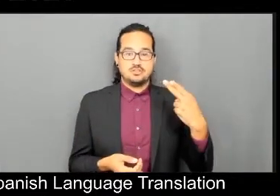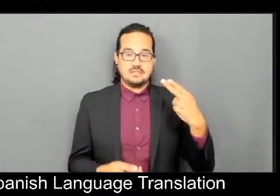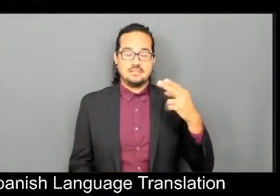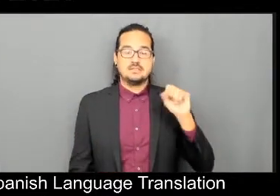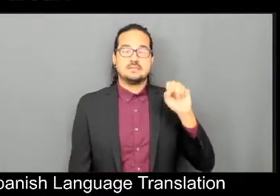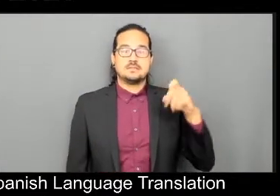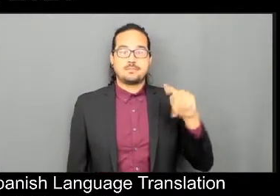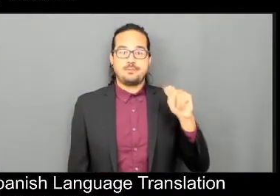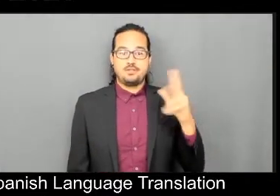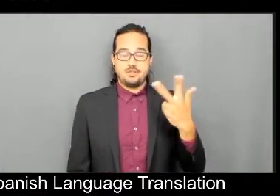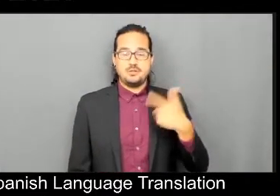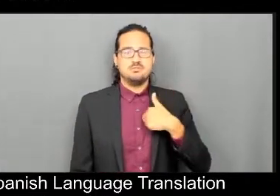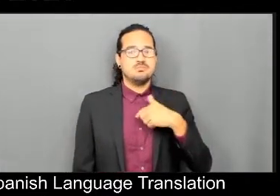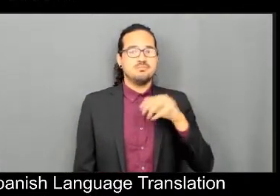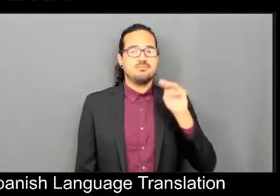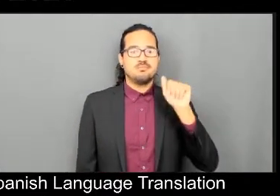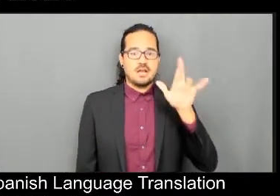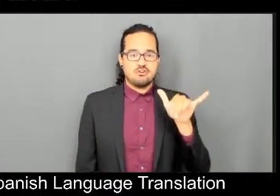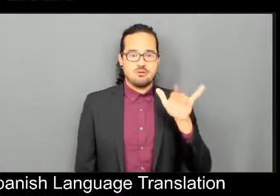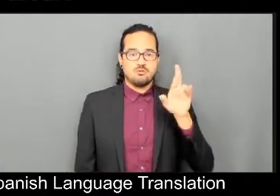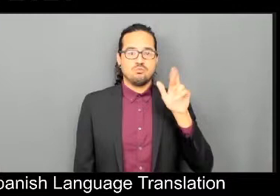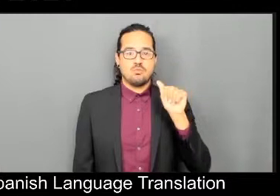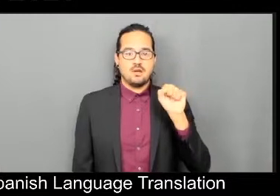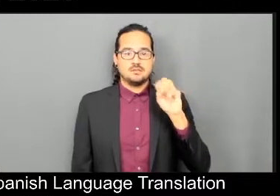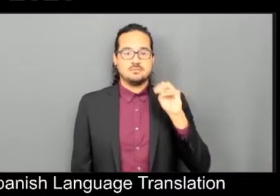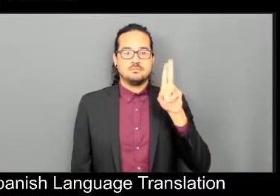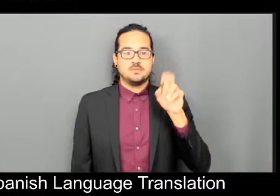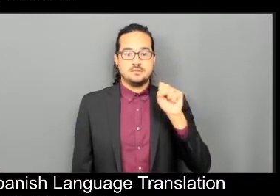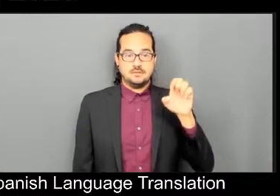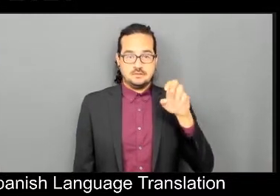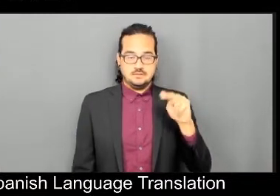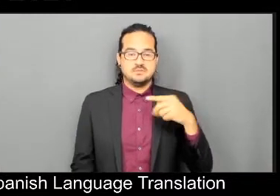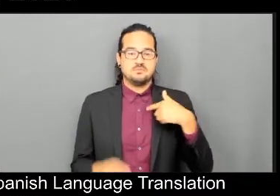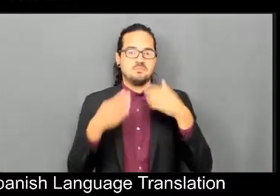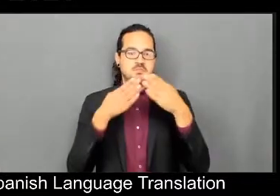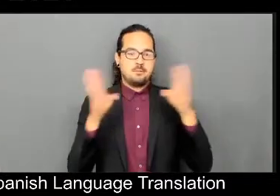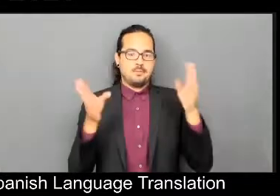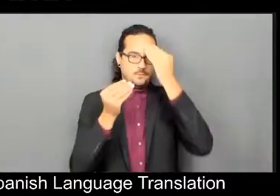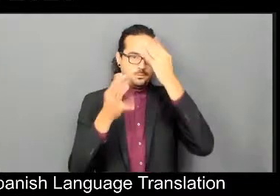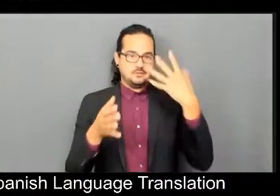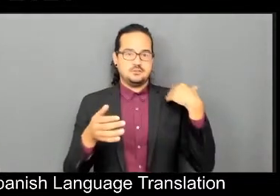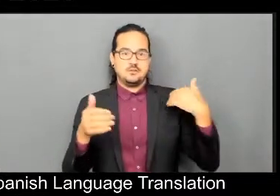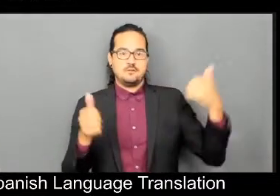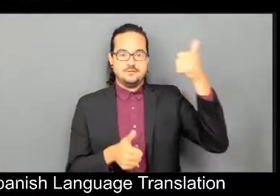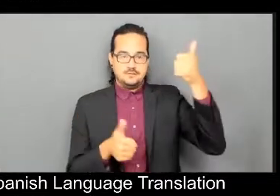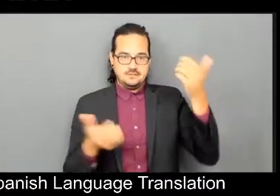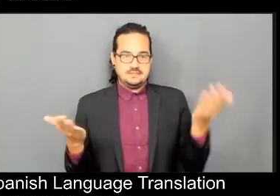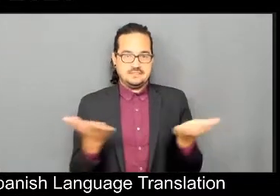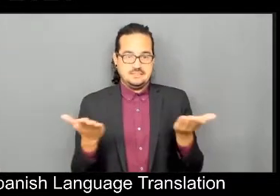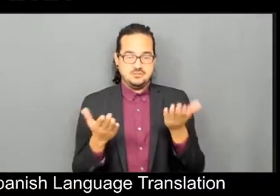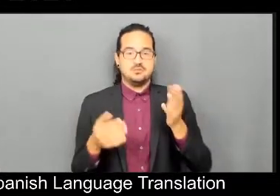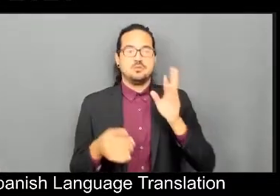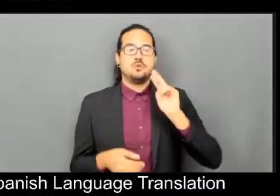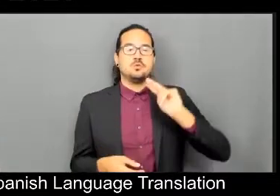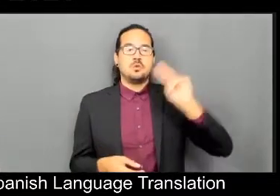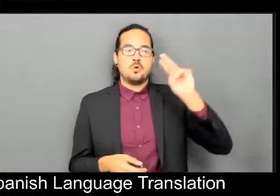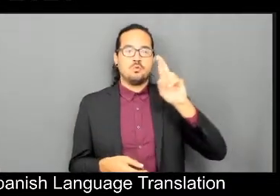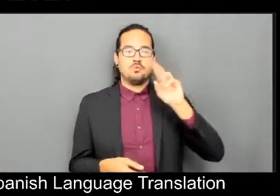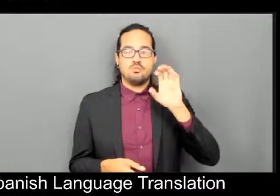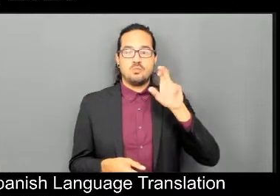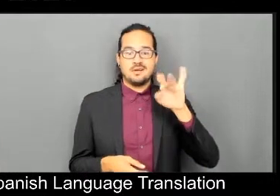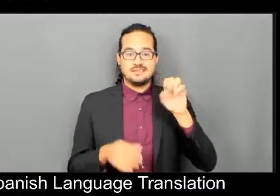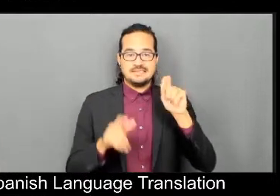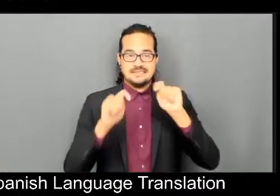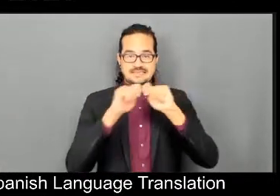Mary Rasmussen, and I'm an Information Officer with Northern Rockies Team 2. Today we have Brandon Chikowski,